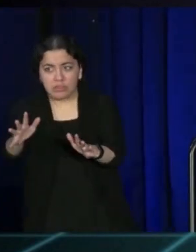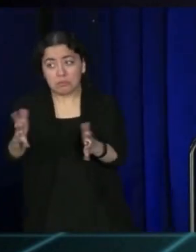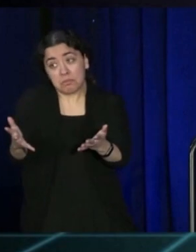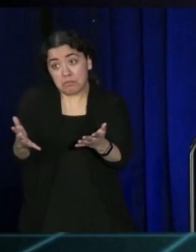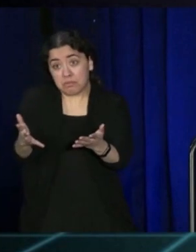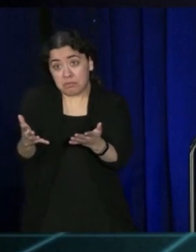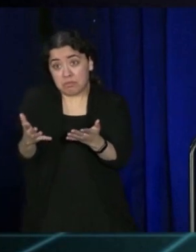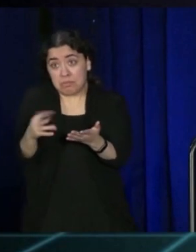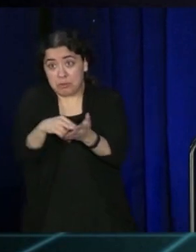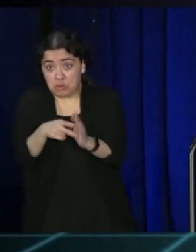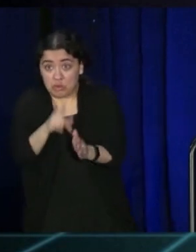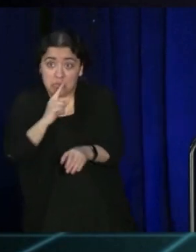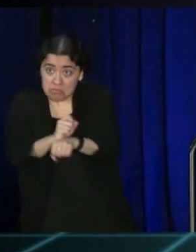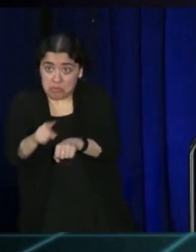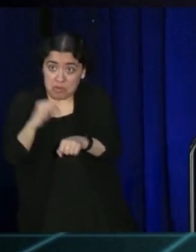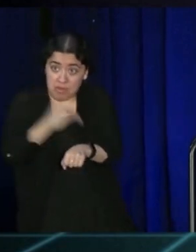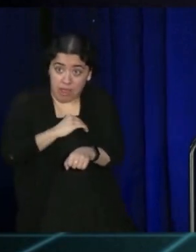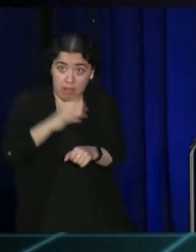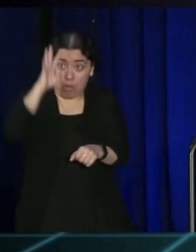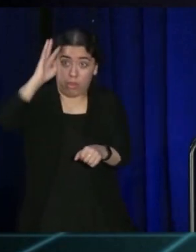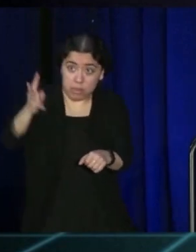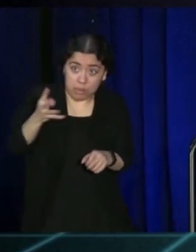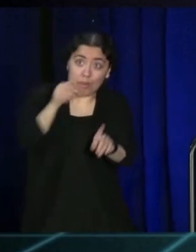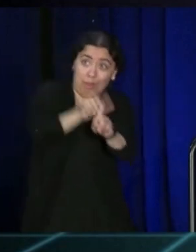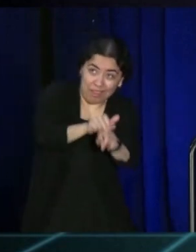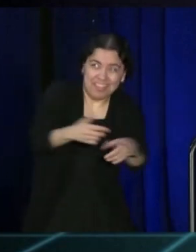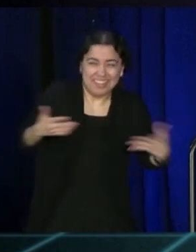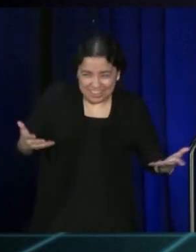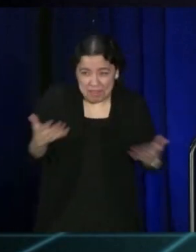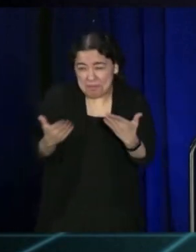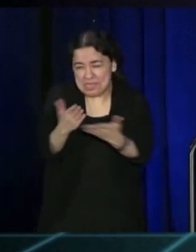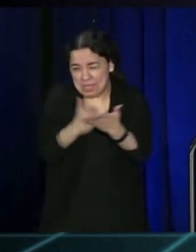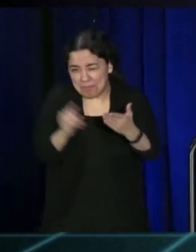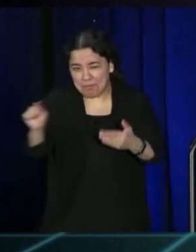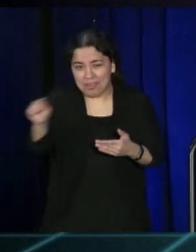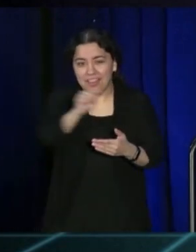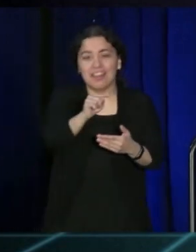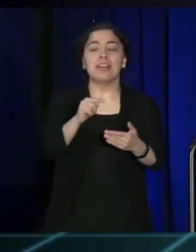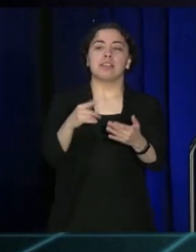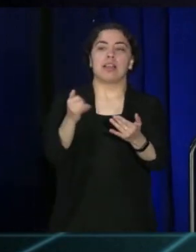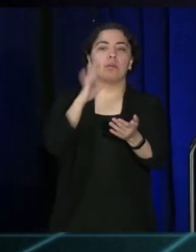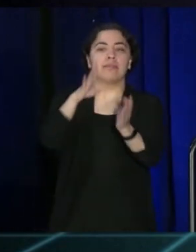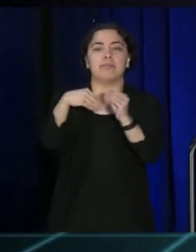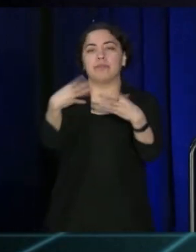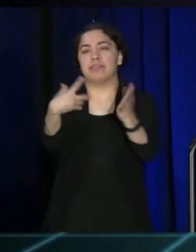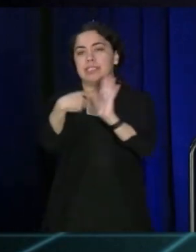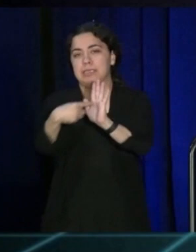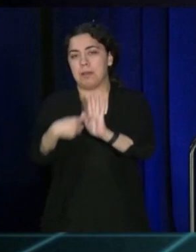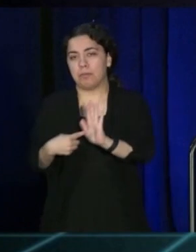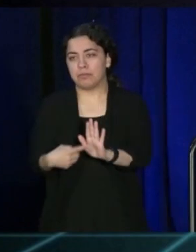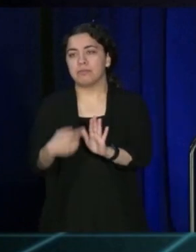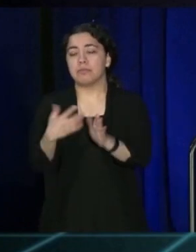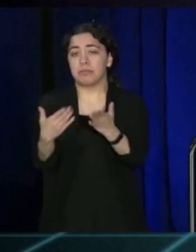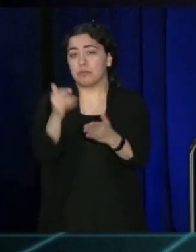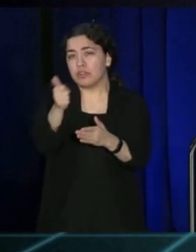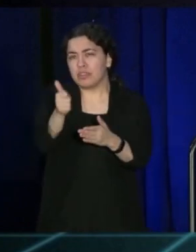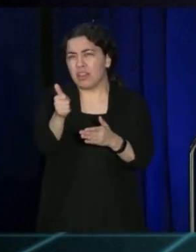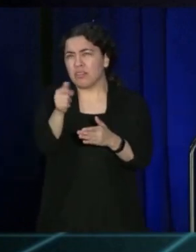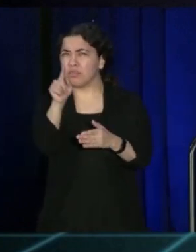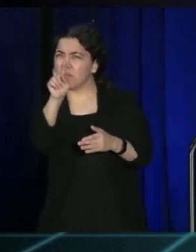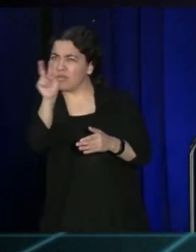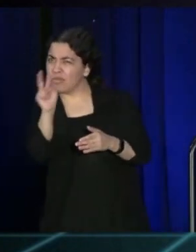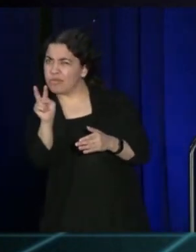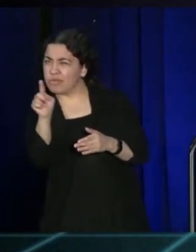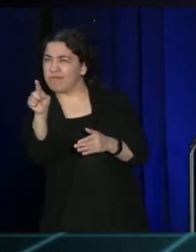I'm going to give a couple of examples of this lie that I want to talk about, and maybe you can figure out what the